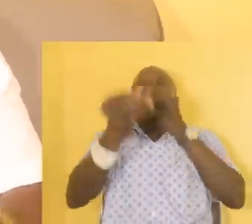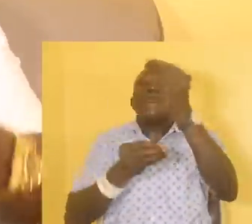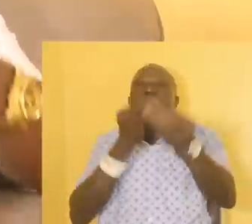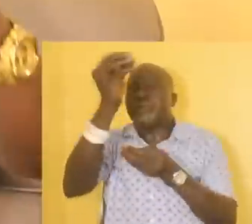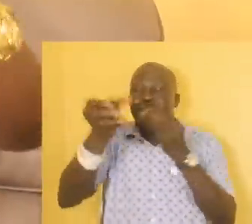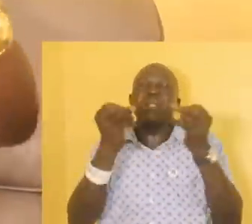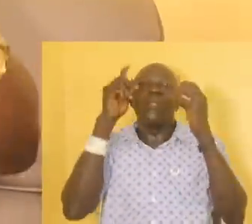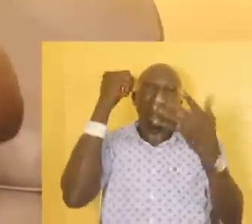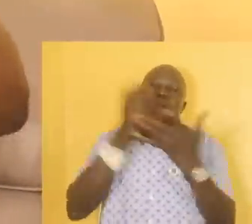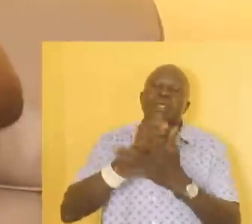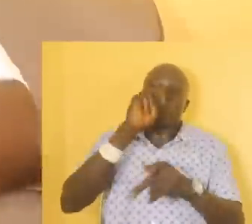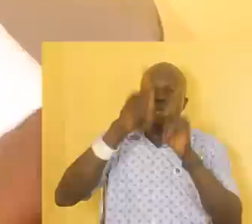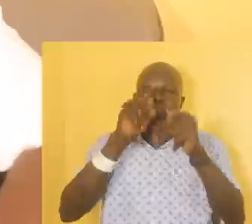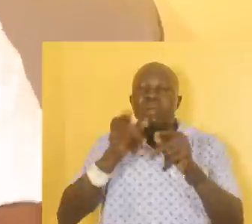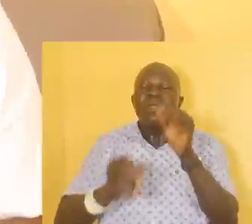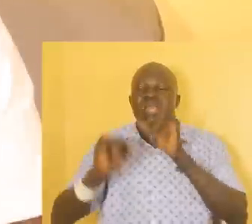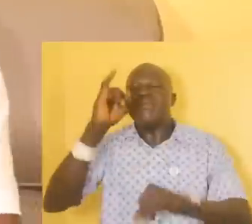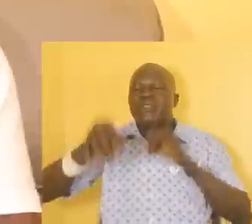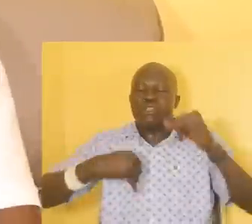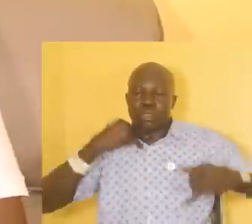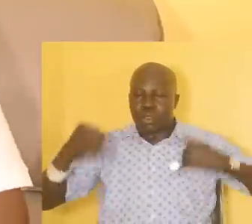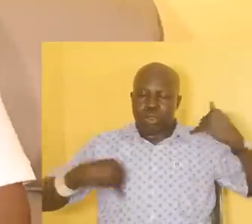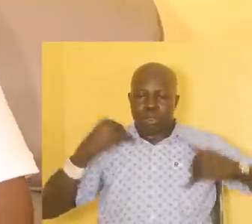feel thousands of people.